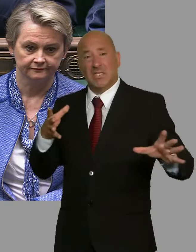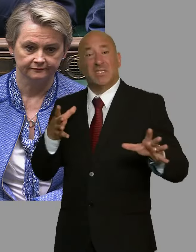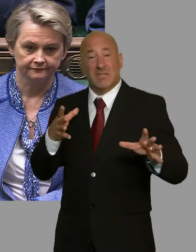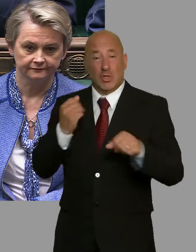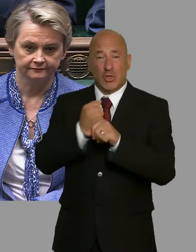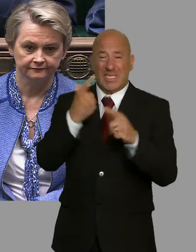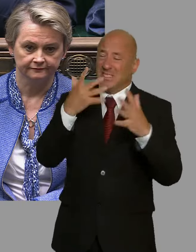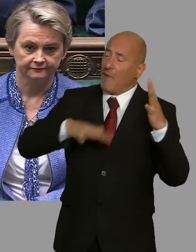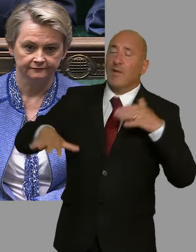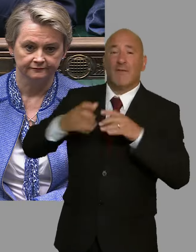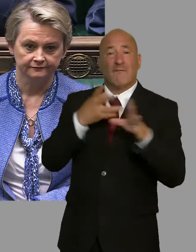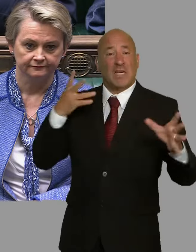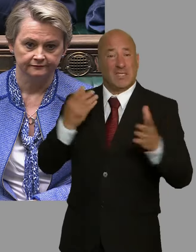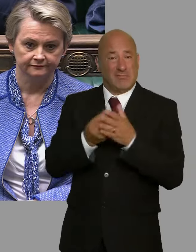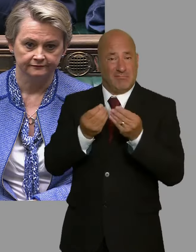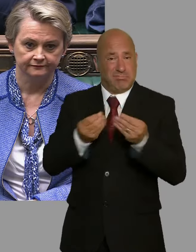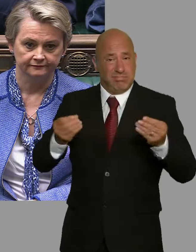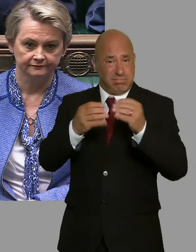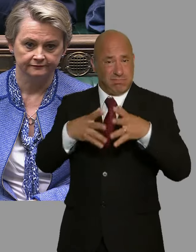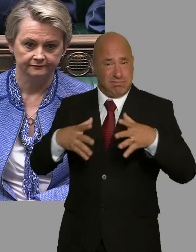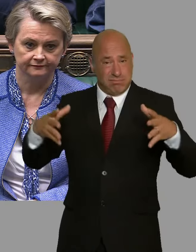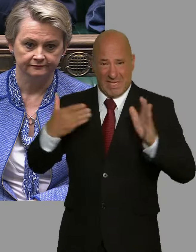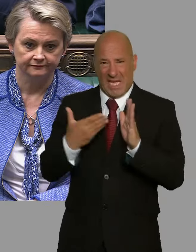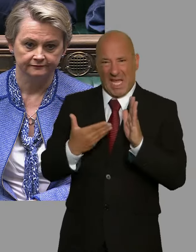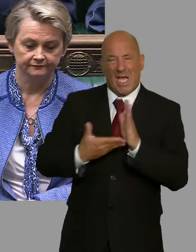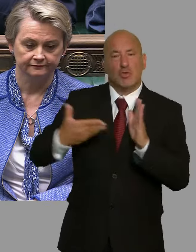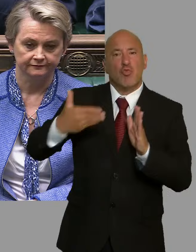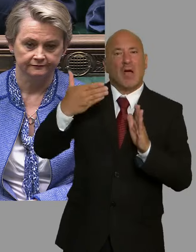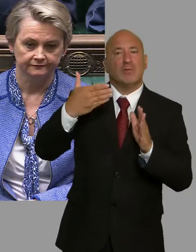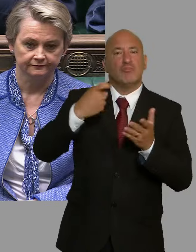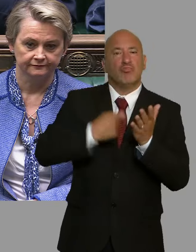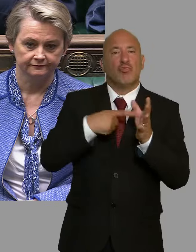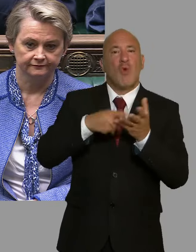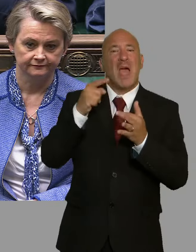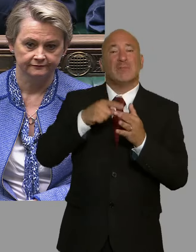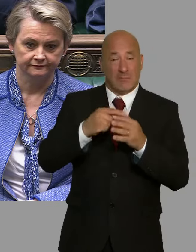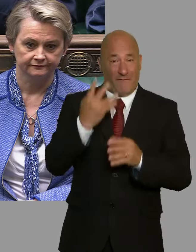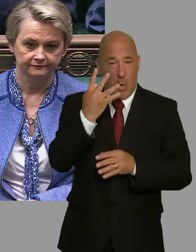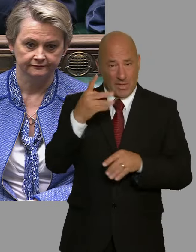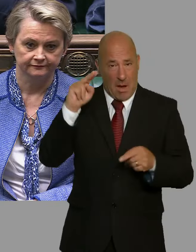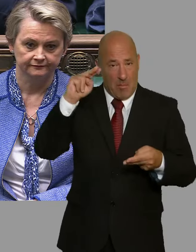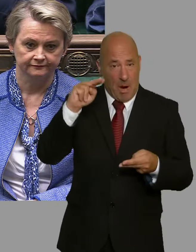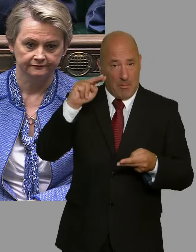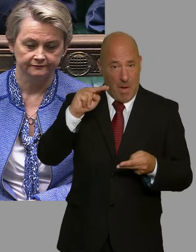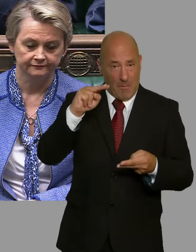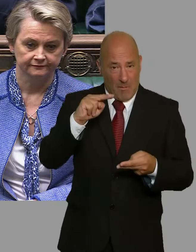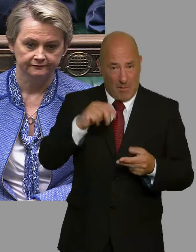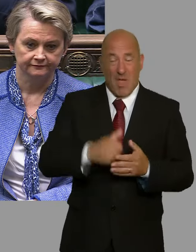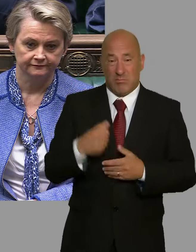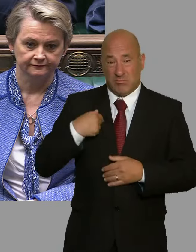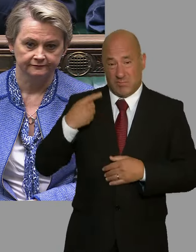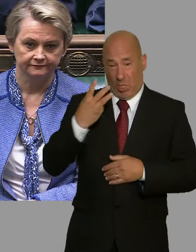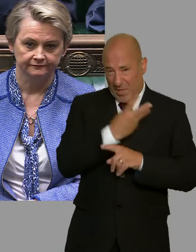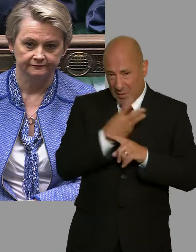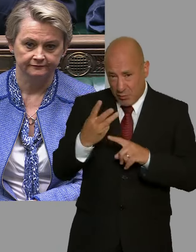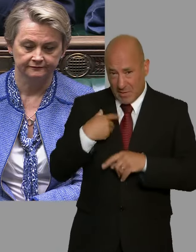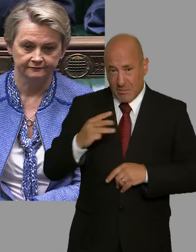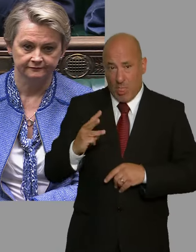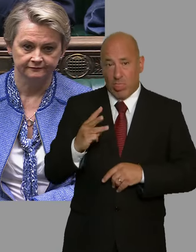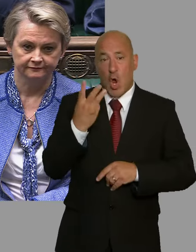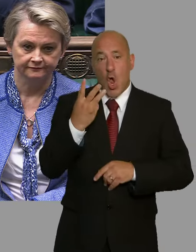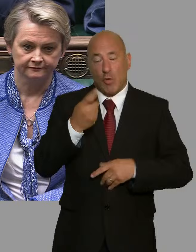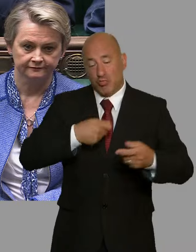that improve the lives of working people and businesses across the United Kingdom. Mr. Speaker, this morning I had meetings with ministerial colleagues and